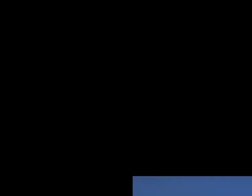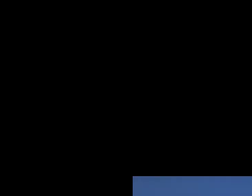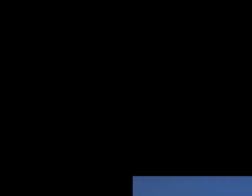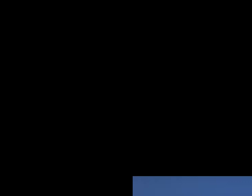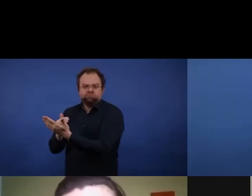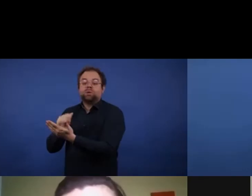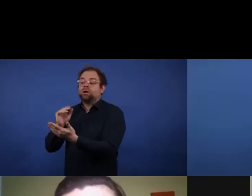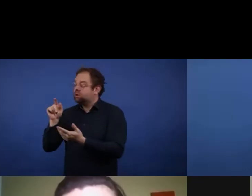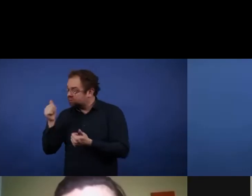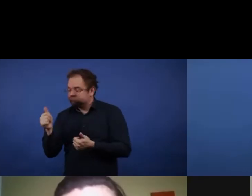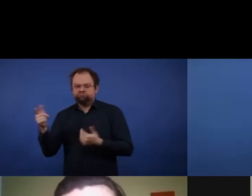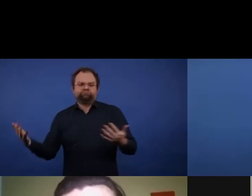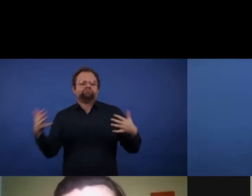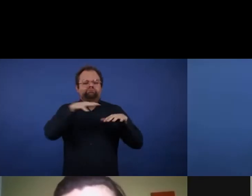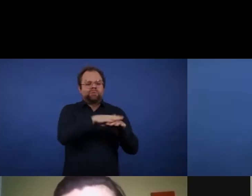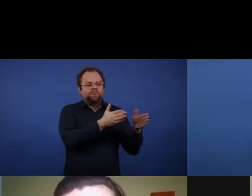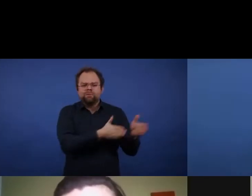protected because